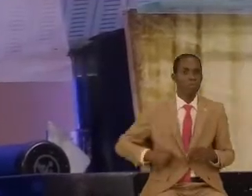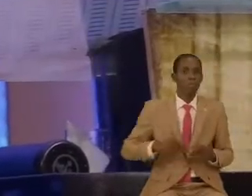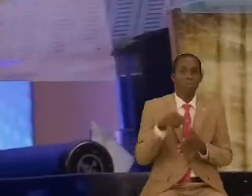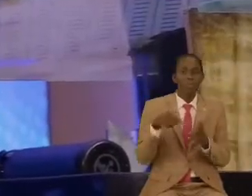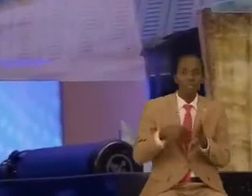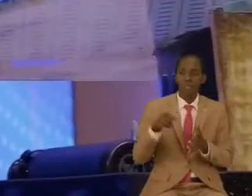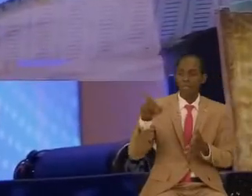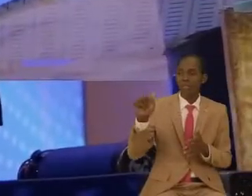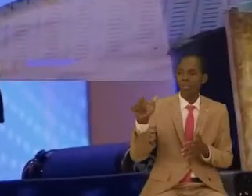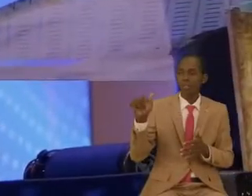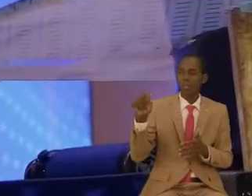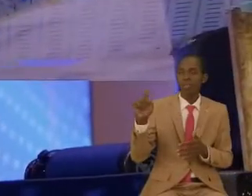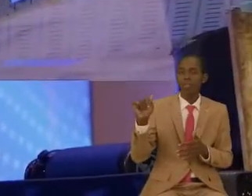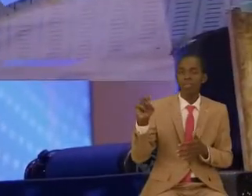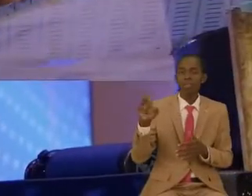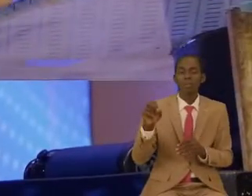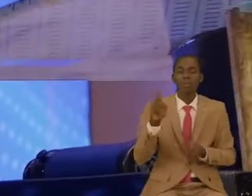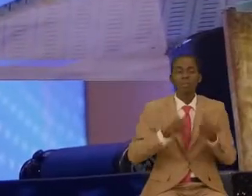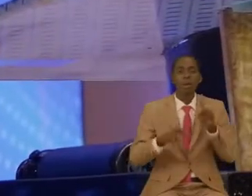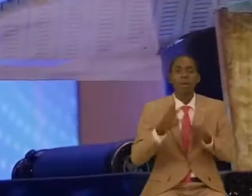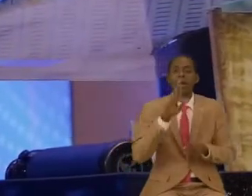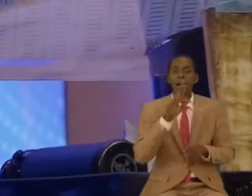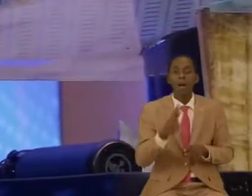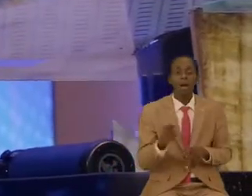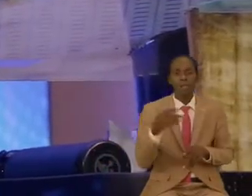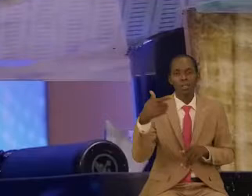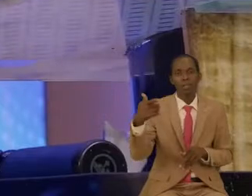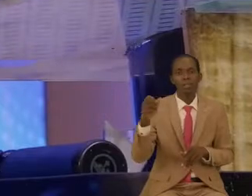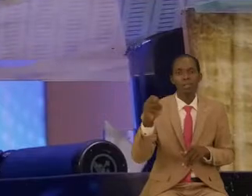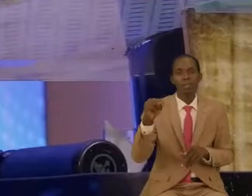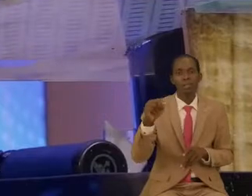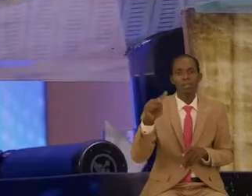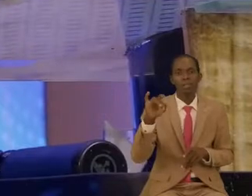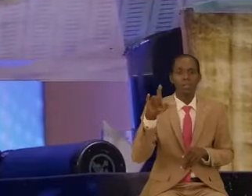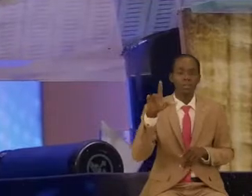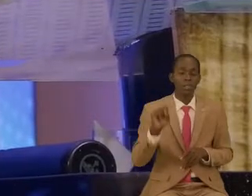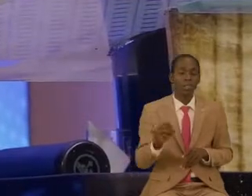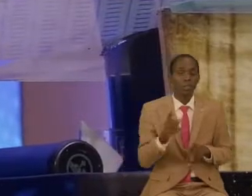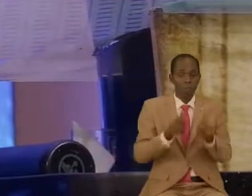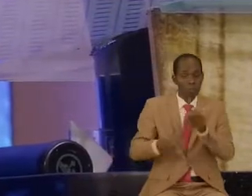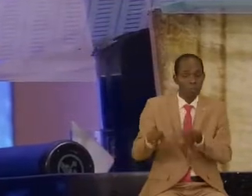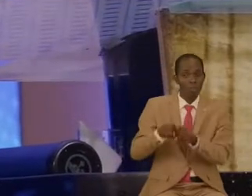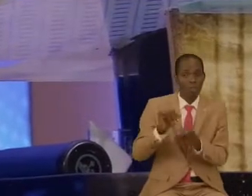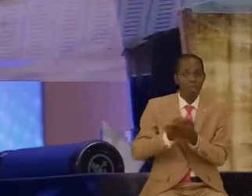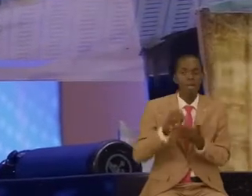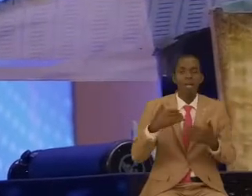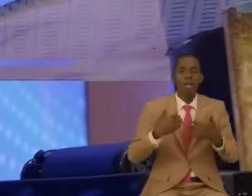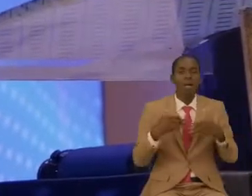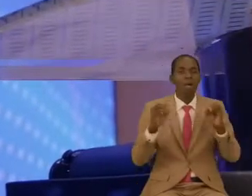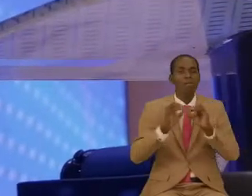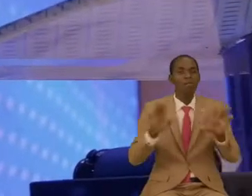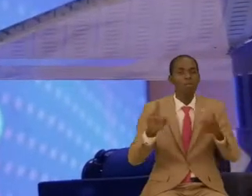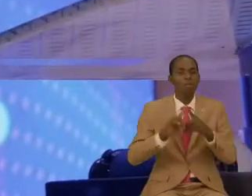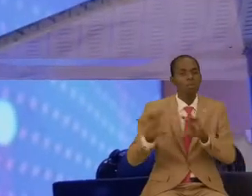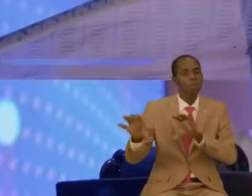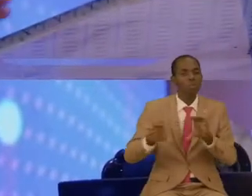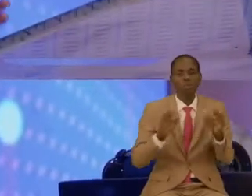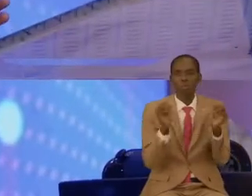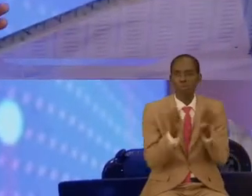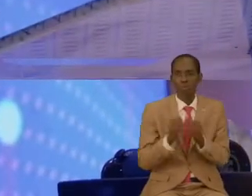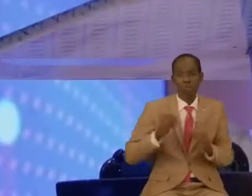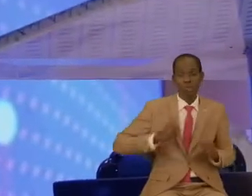were Gentiles, and the Gentiles had nothing to do with circumcision. Circumcision was given